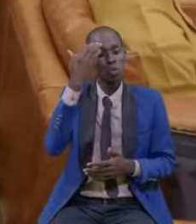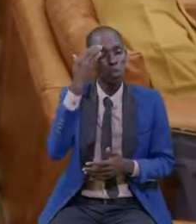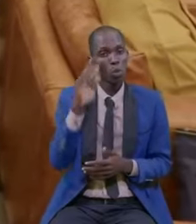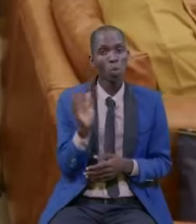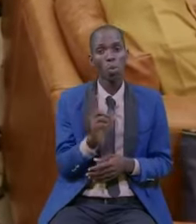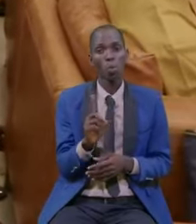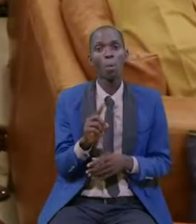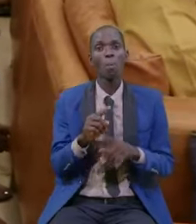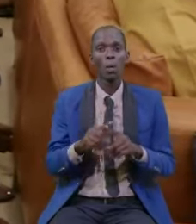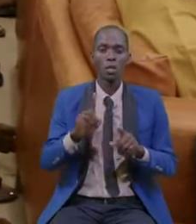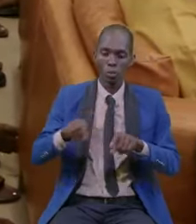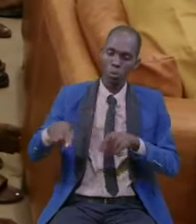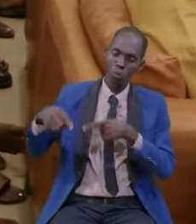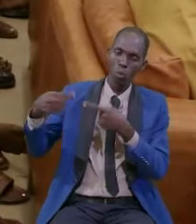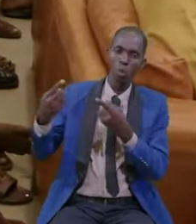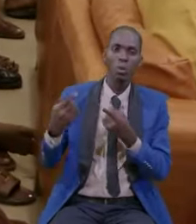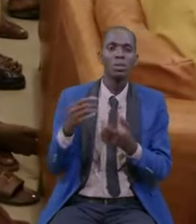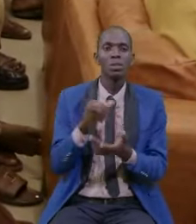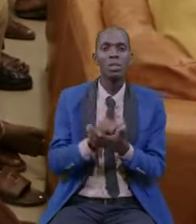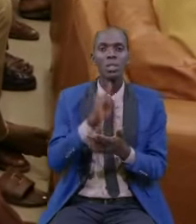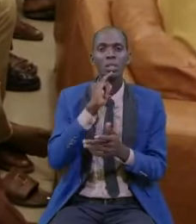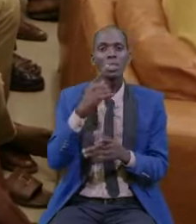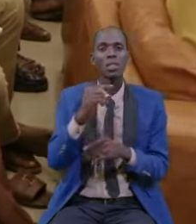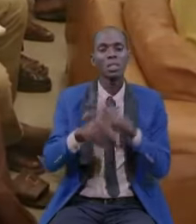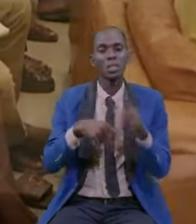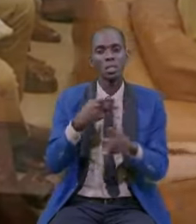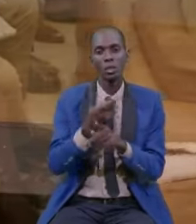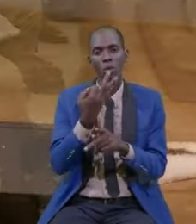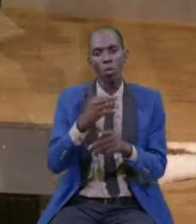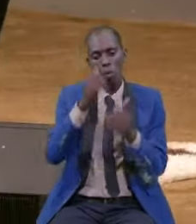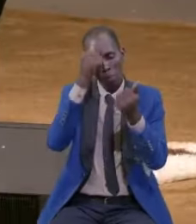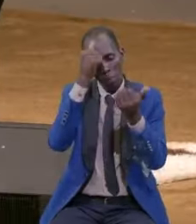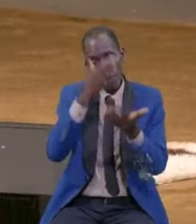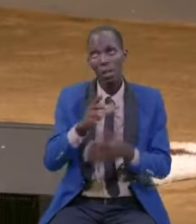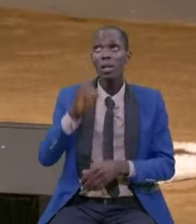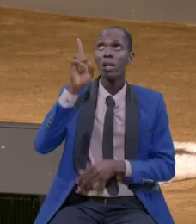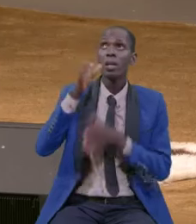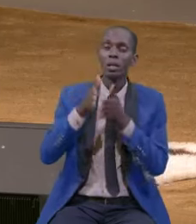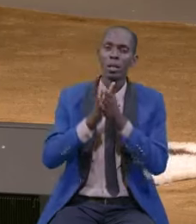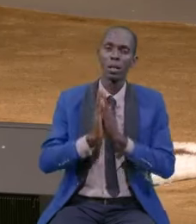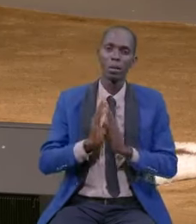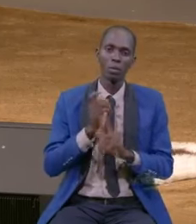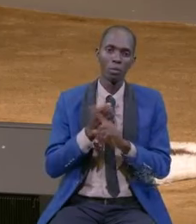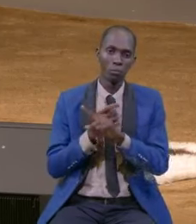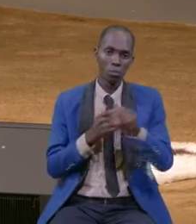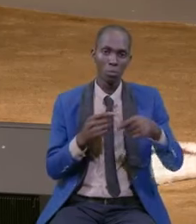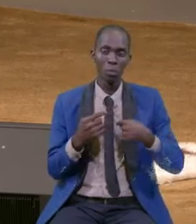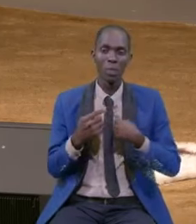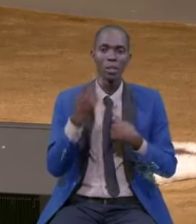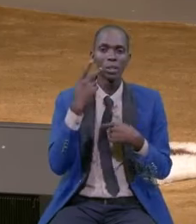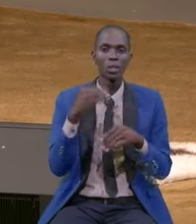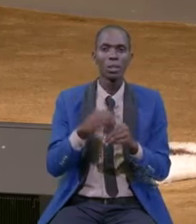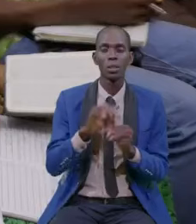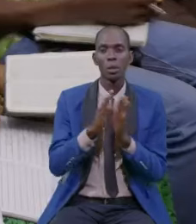of obedience that God demands from us in Romans chapter